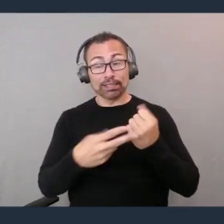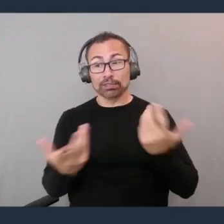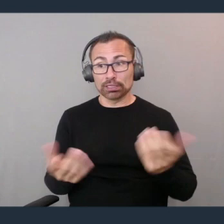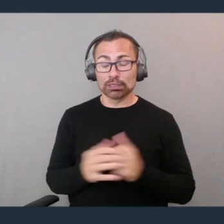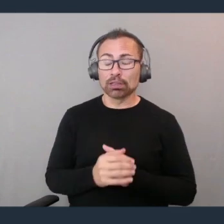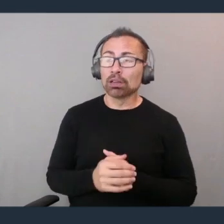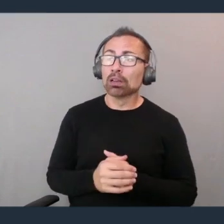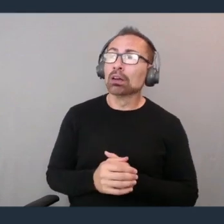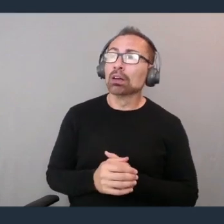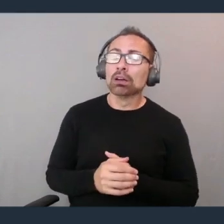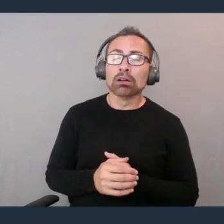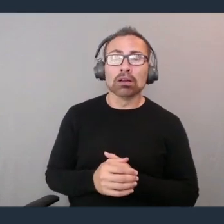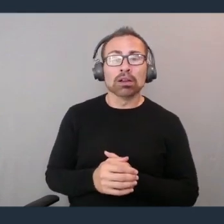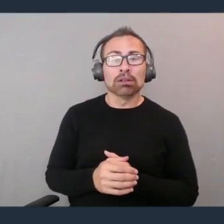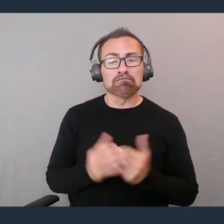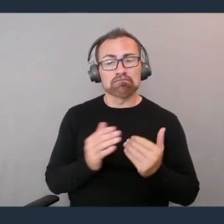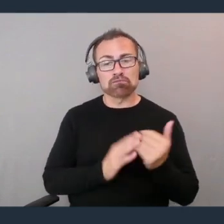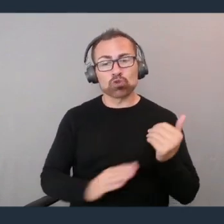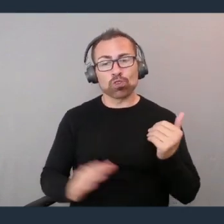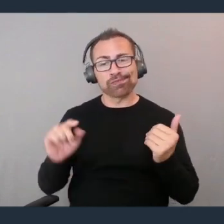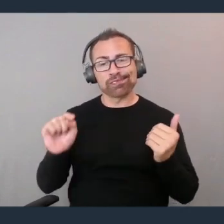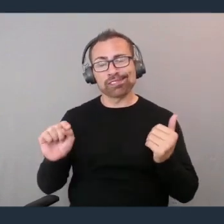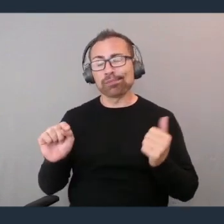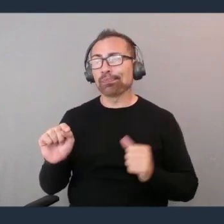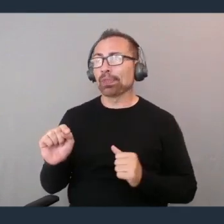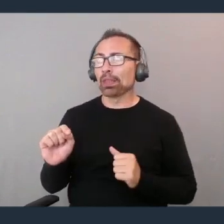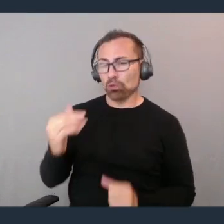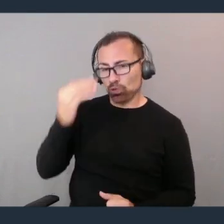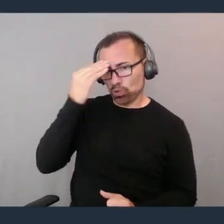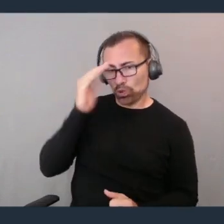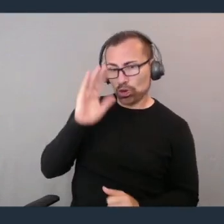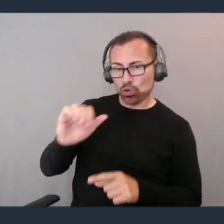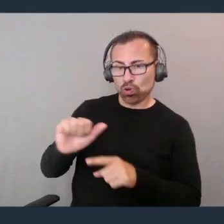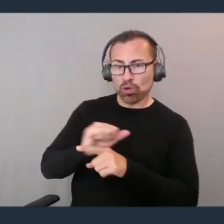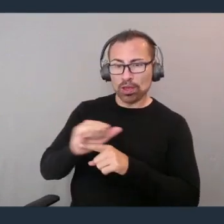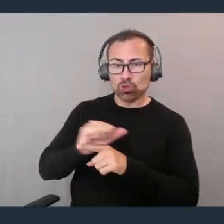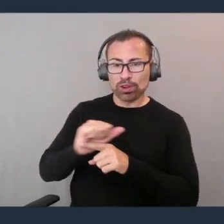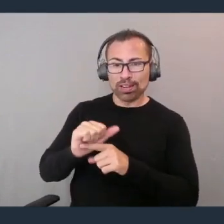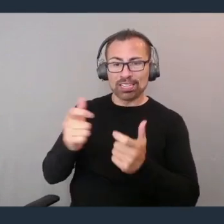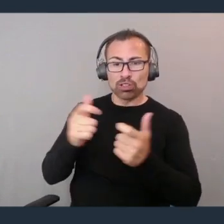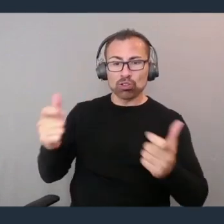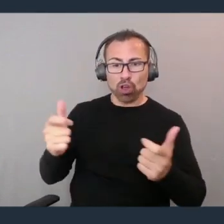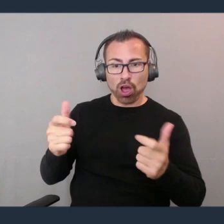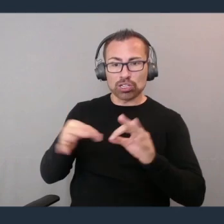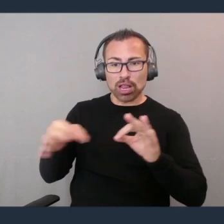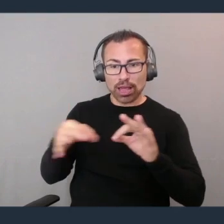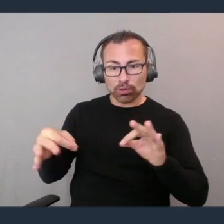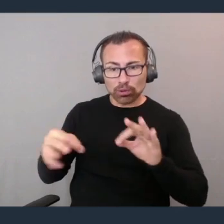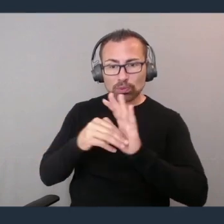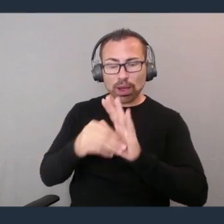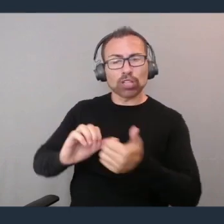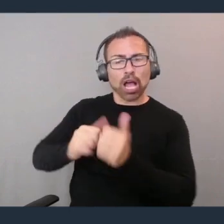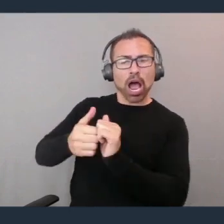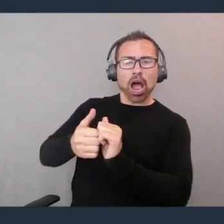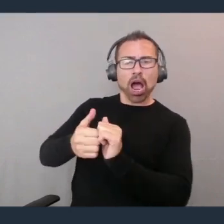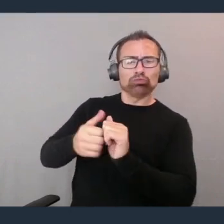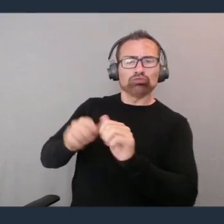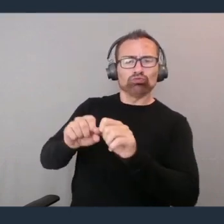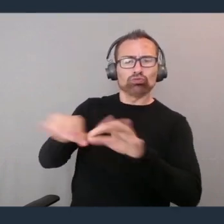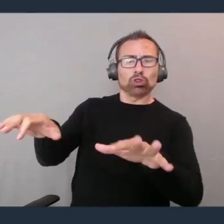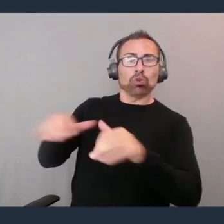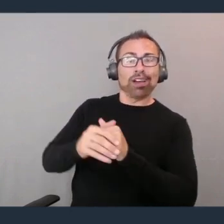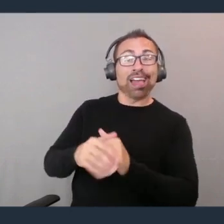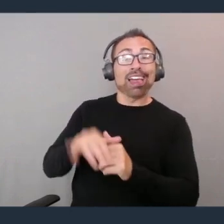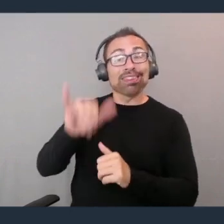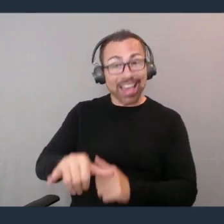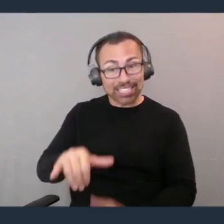So, going from there, then to say, okay, we know they're training these large language models, how are they going to deploy them? That's where Inference 2 comes in. And so we really have the